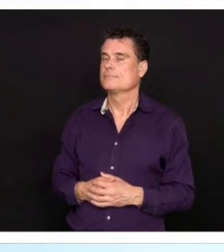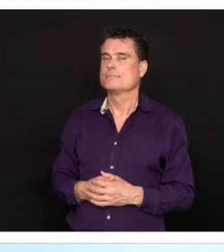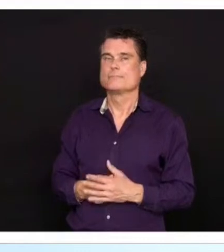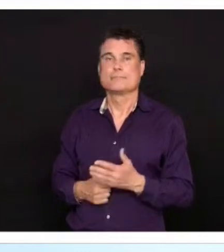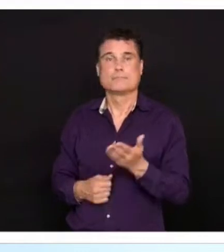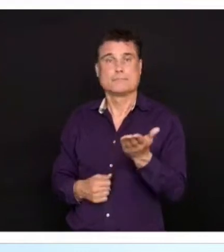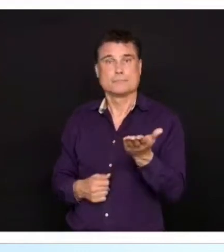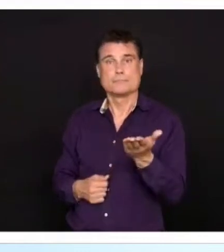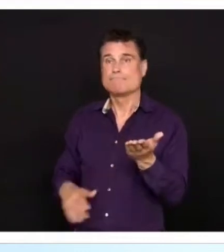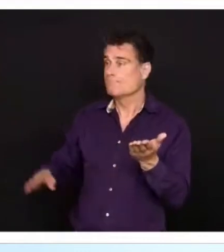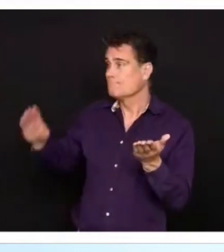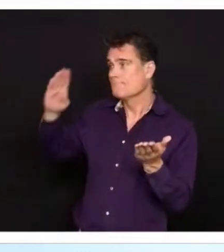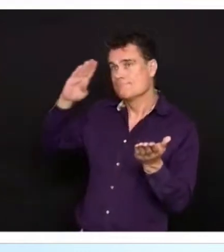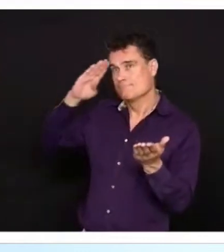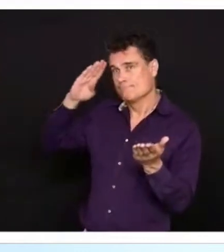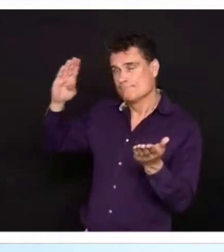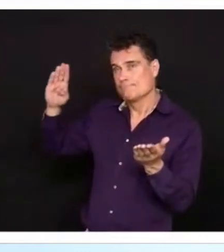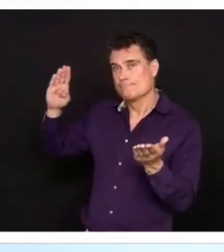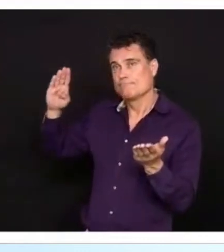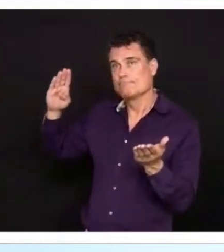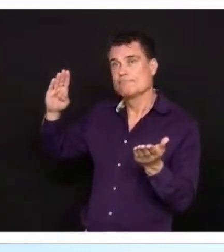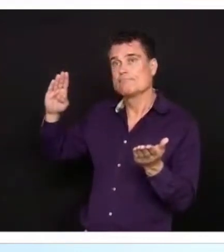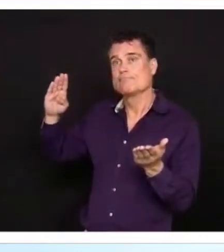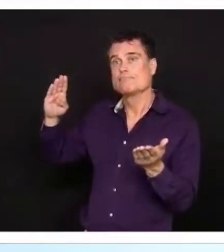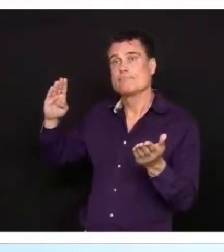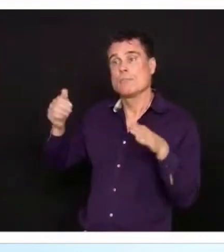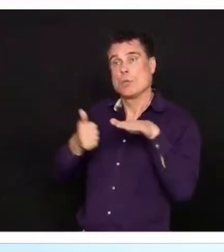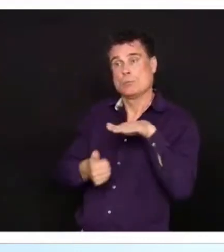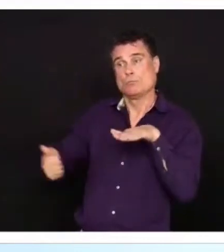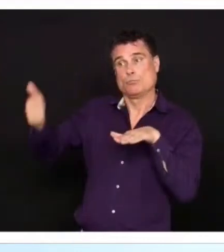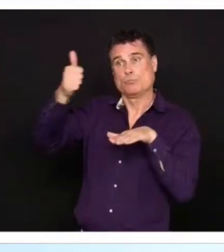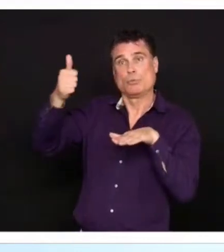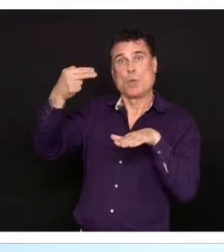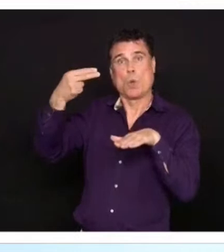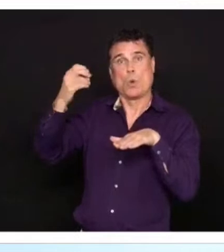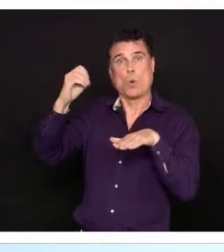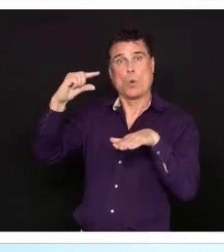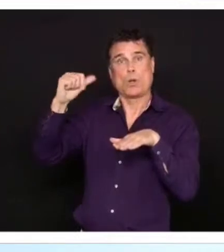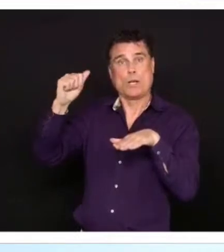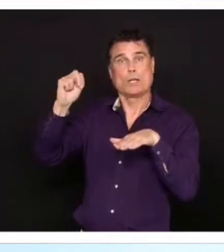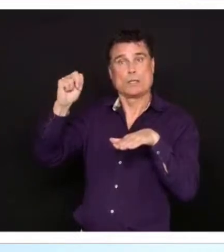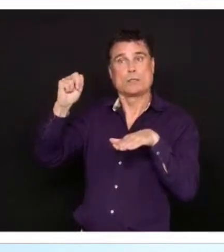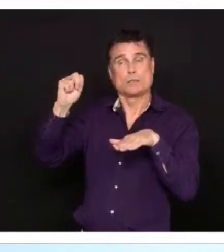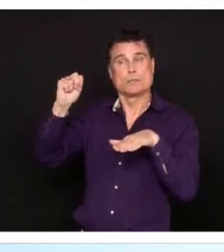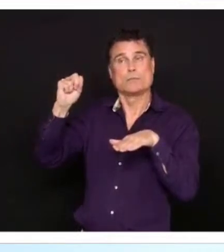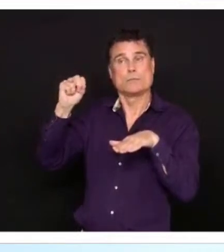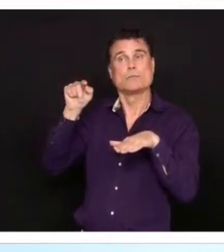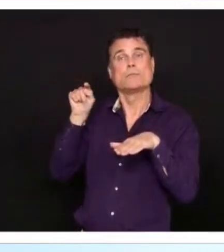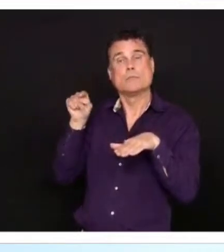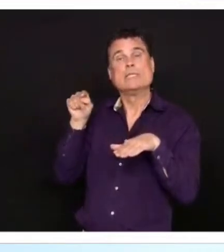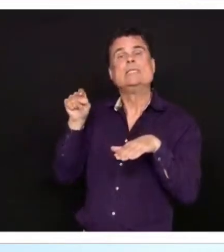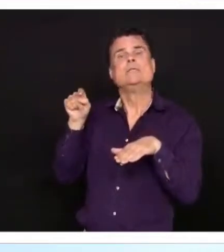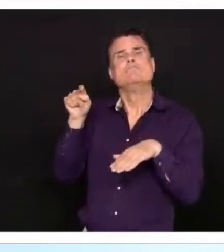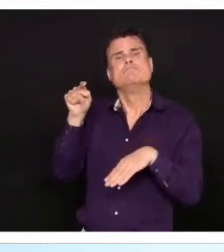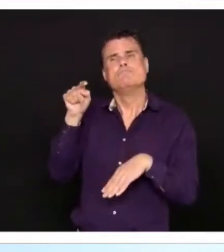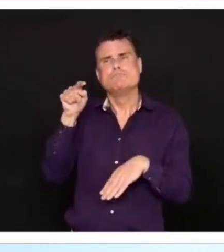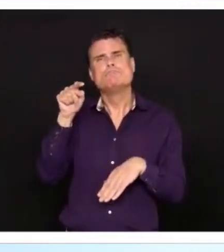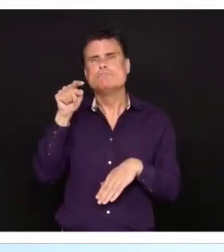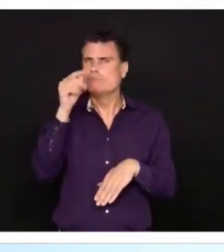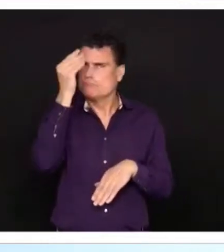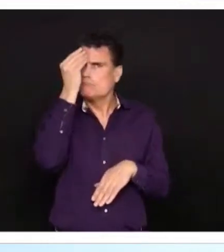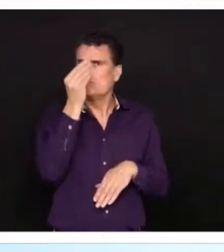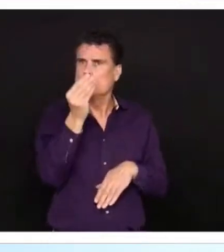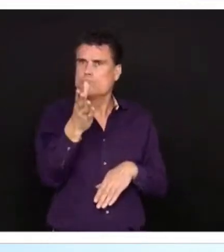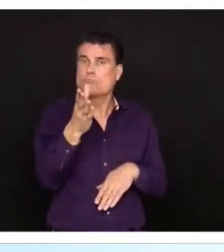congratulating themselves once they hear and see the modeling that you put out today. I'm wondering what what can you say